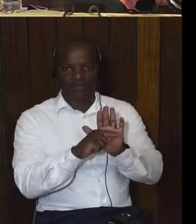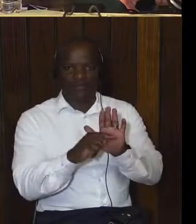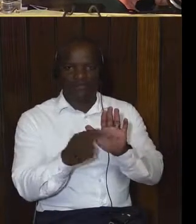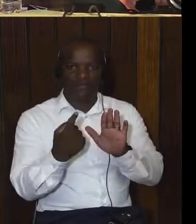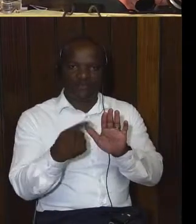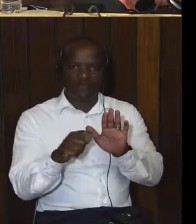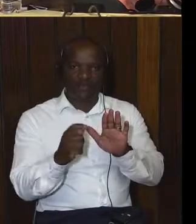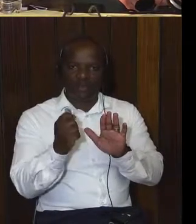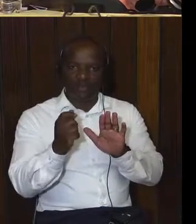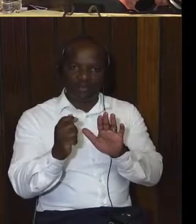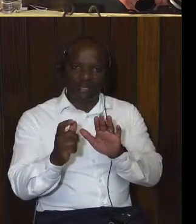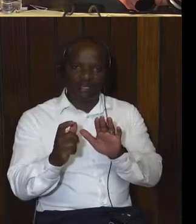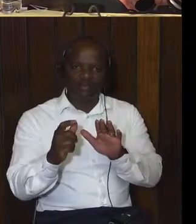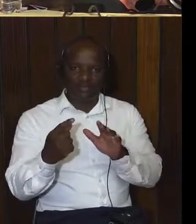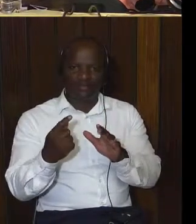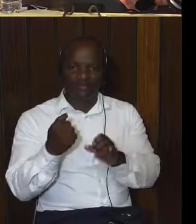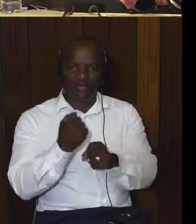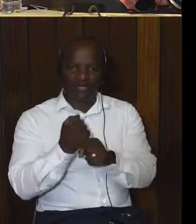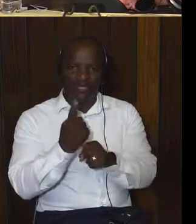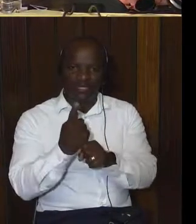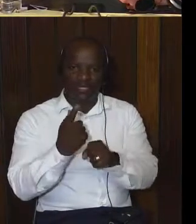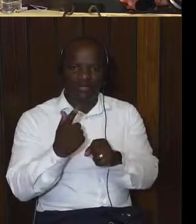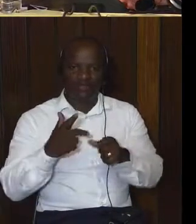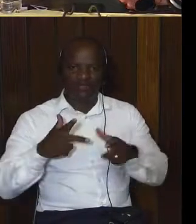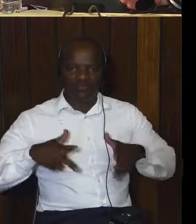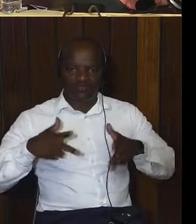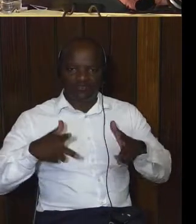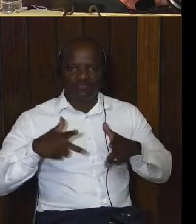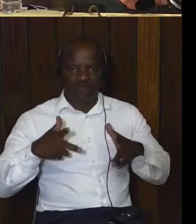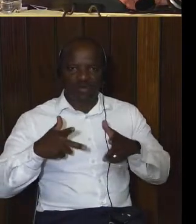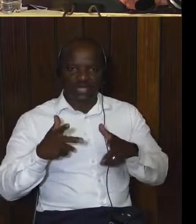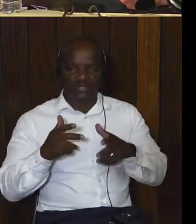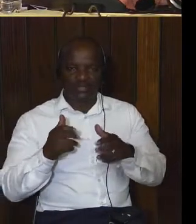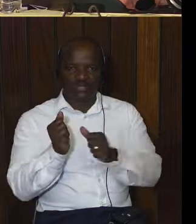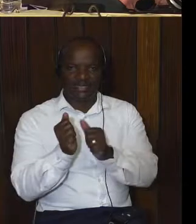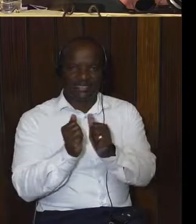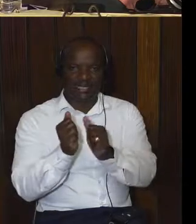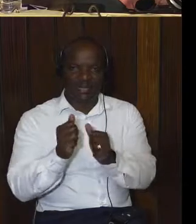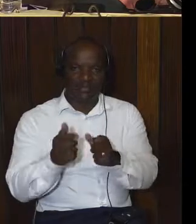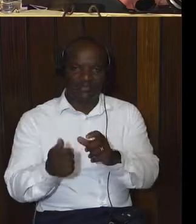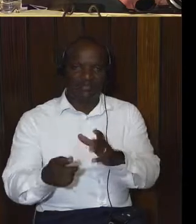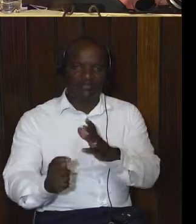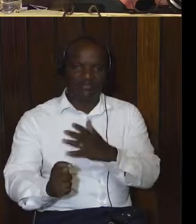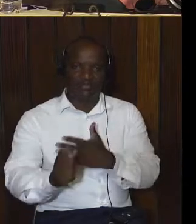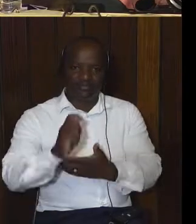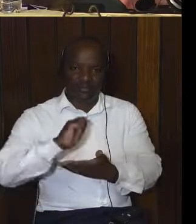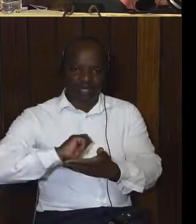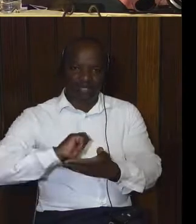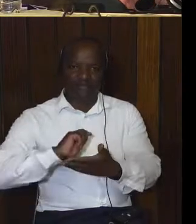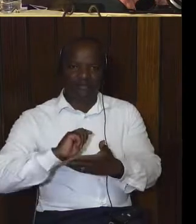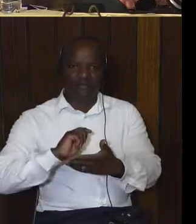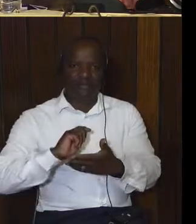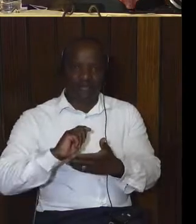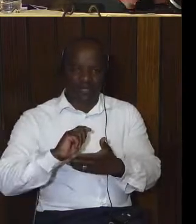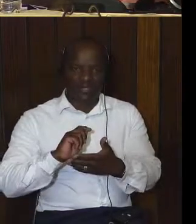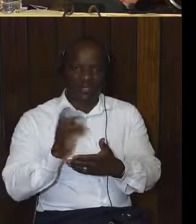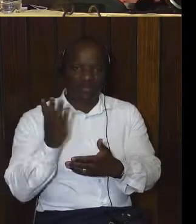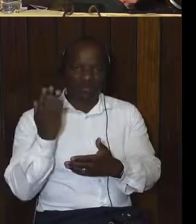the Gautrain system. But in terms of our agreement with Bombela, there is